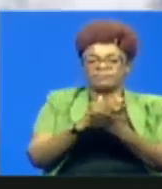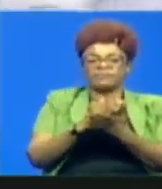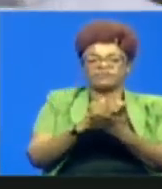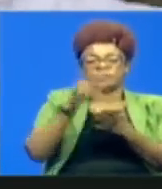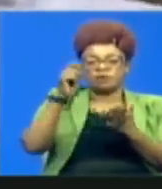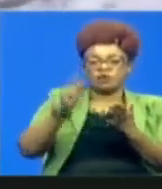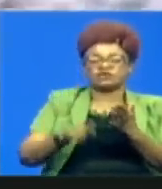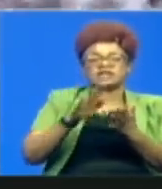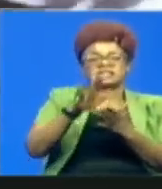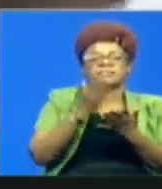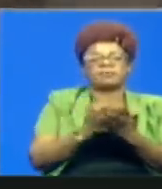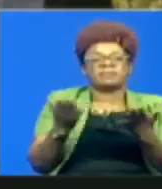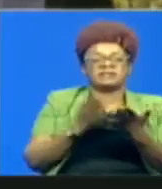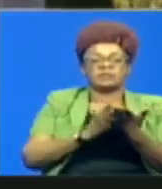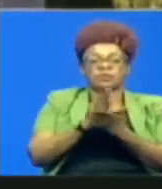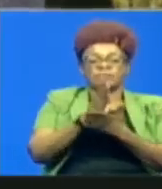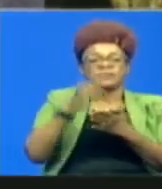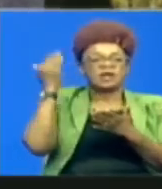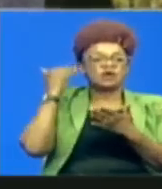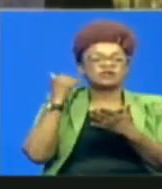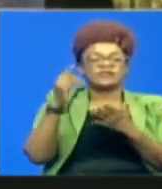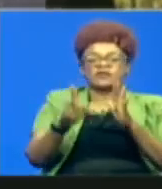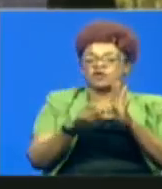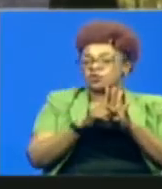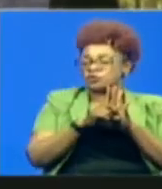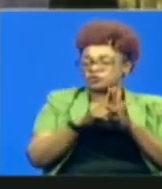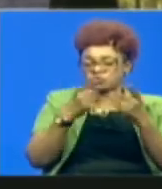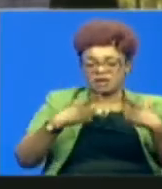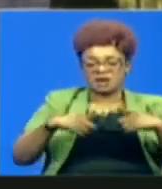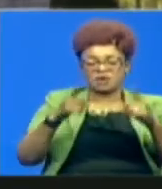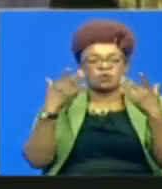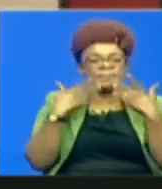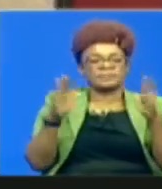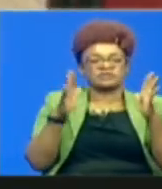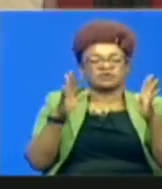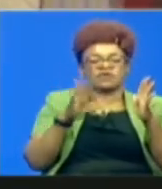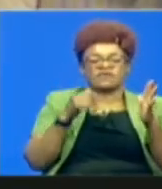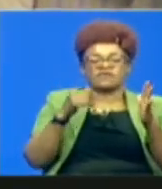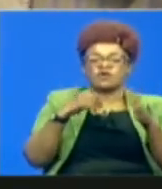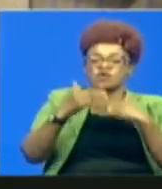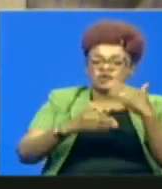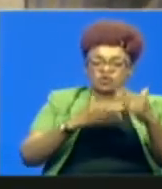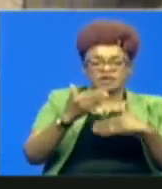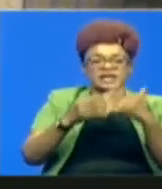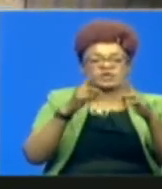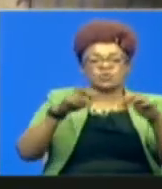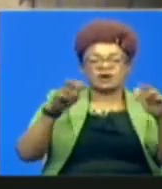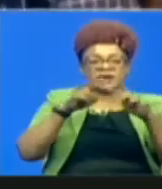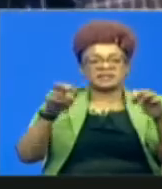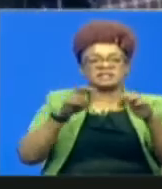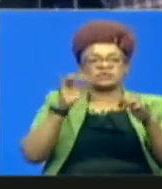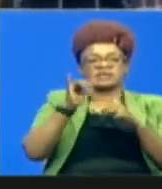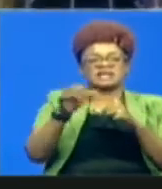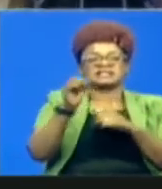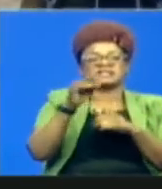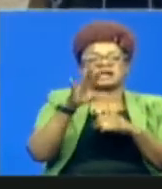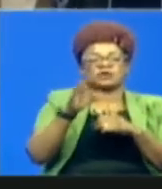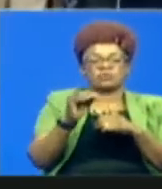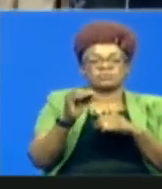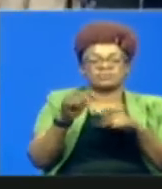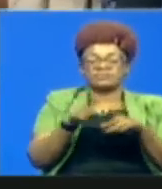his property through a court of law to allow for the completion of an ongoing inquiry into the SACCO. As